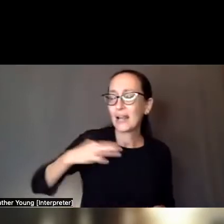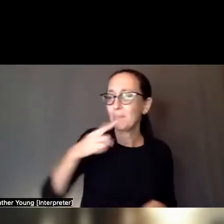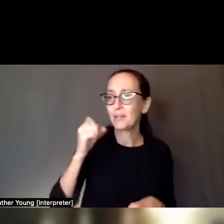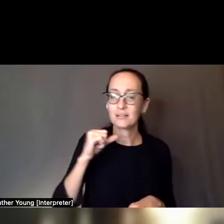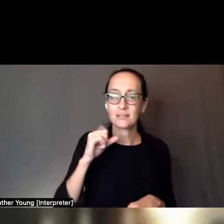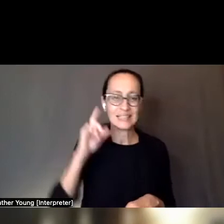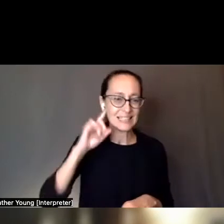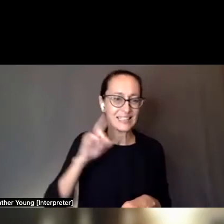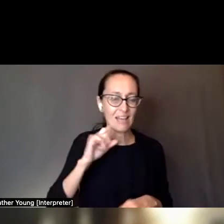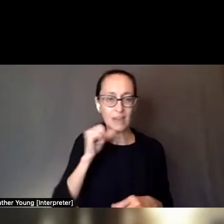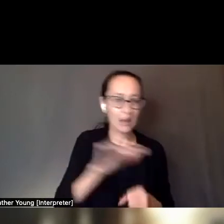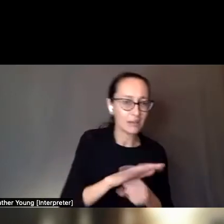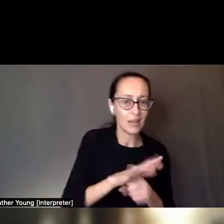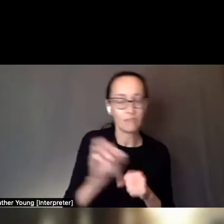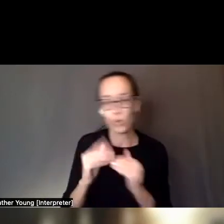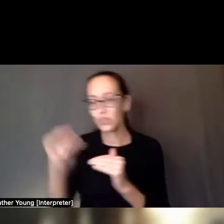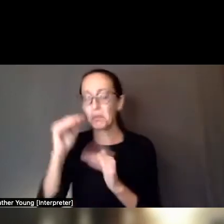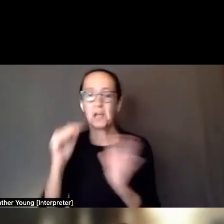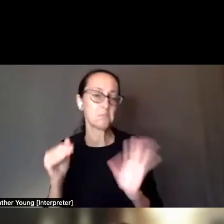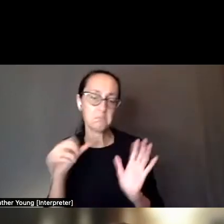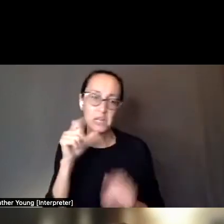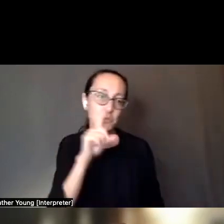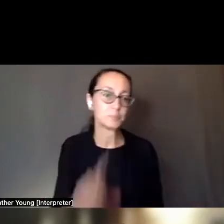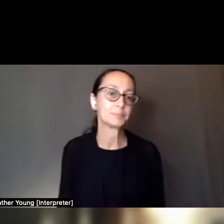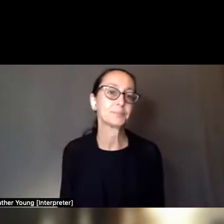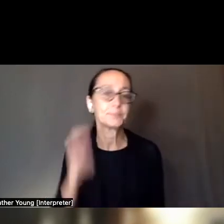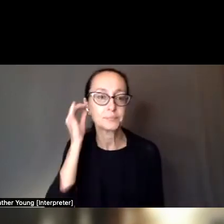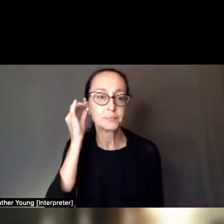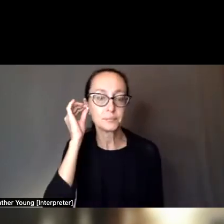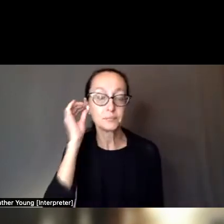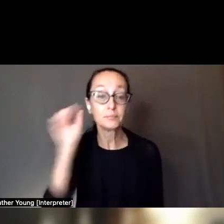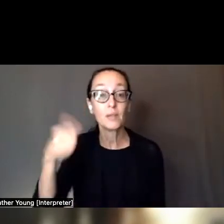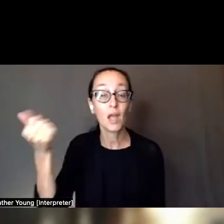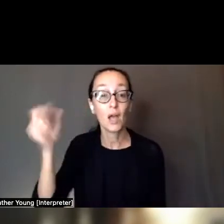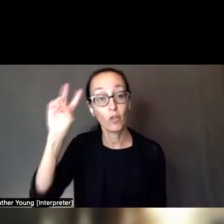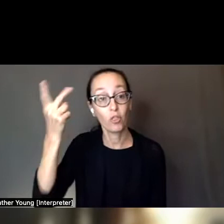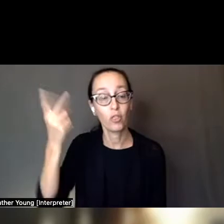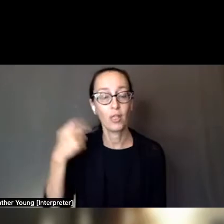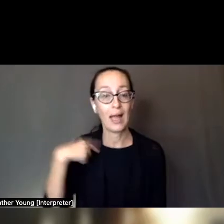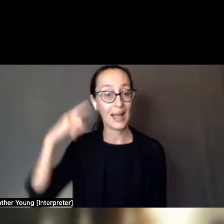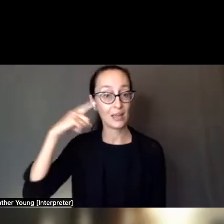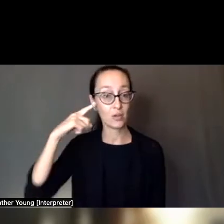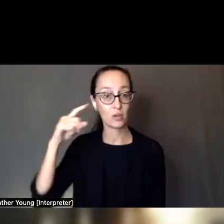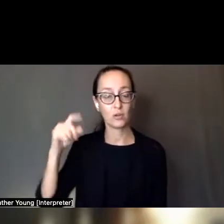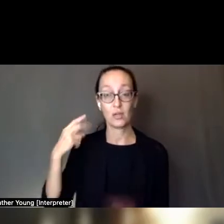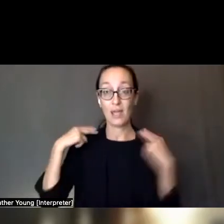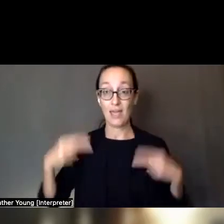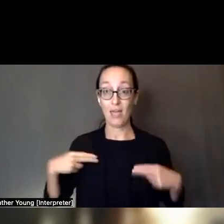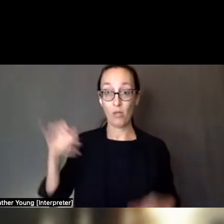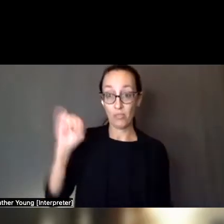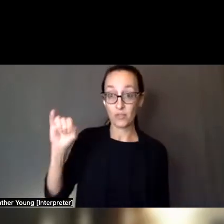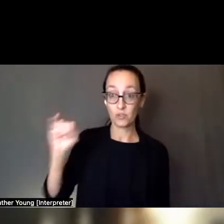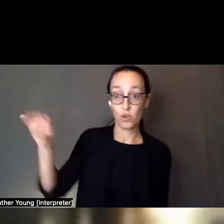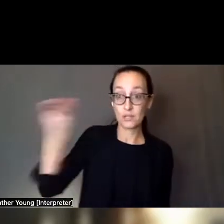true. The other misconception that I often hear is, does health insurance cover cochlear implants for